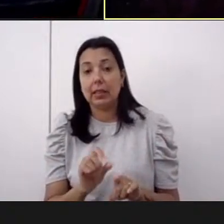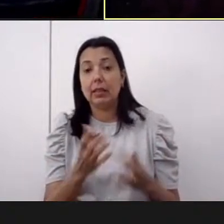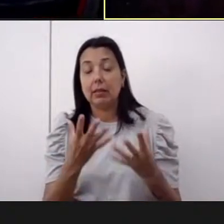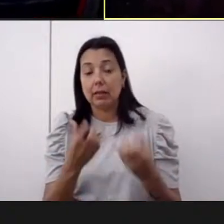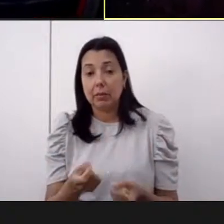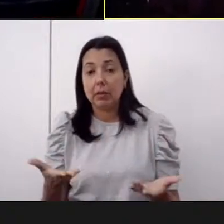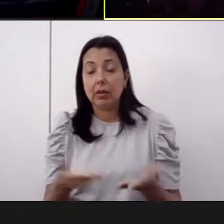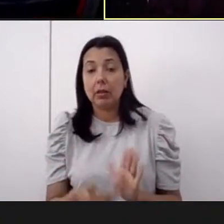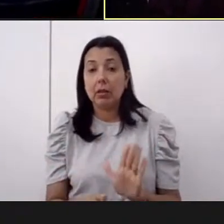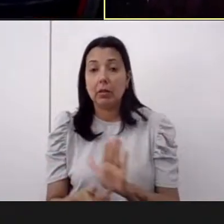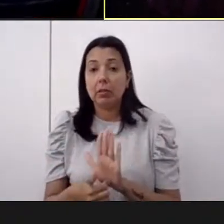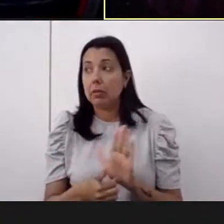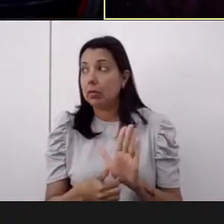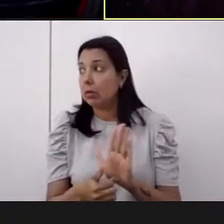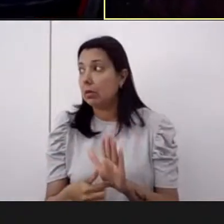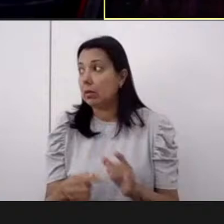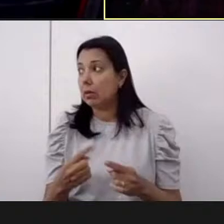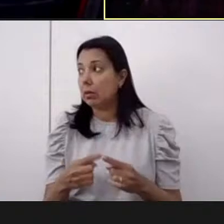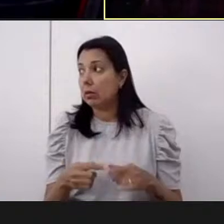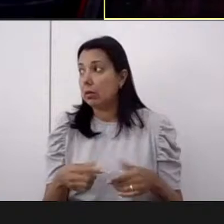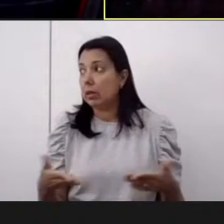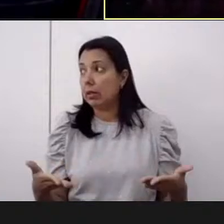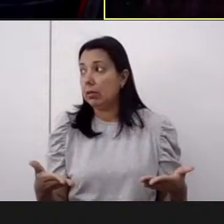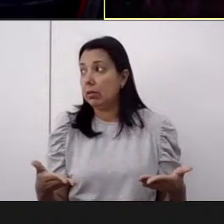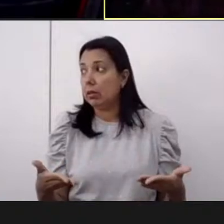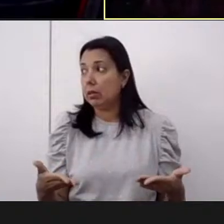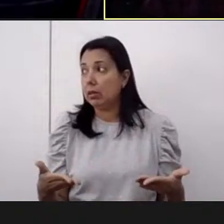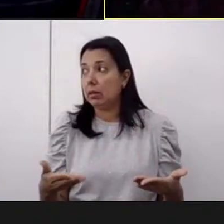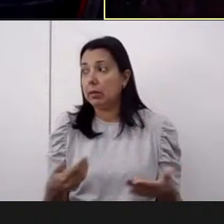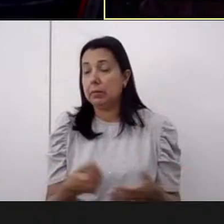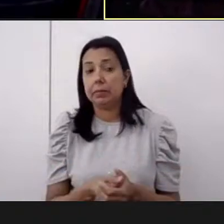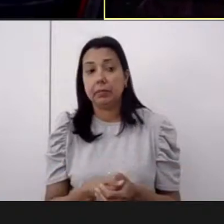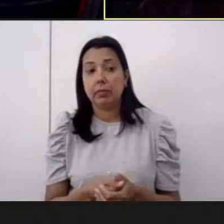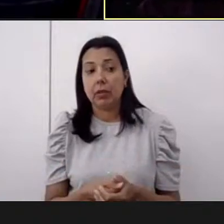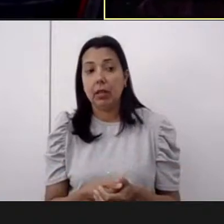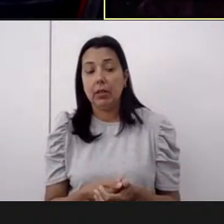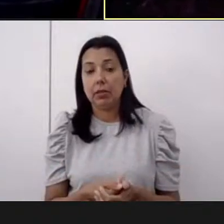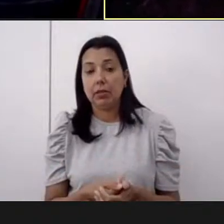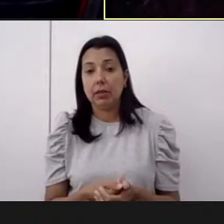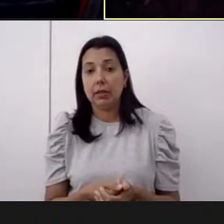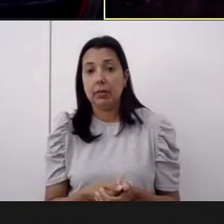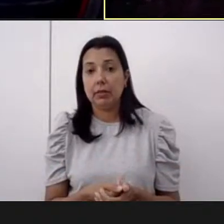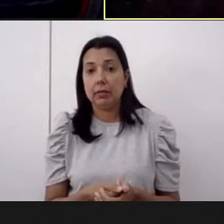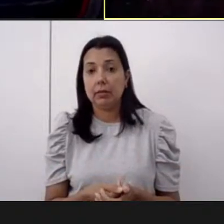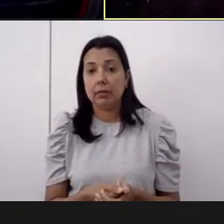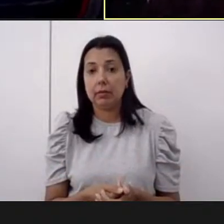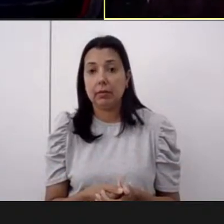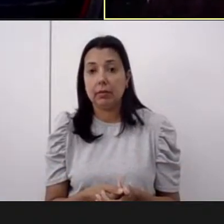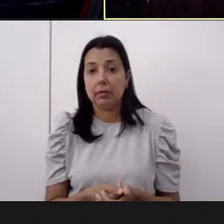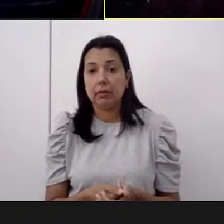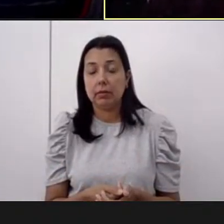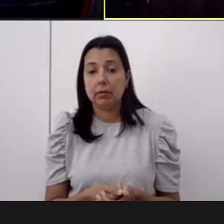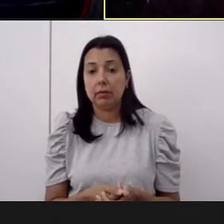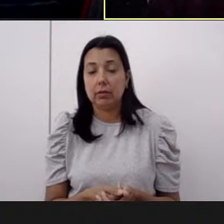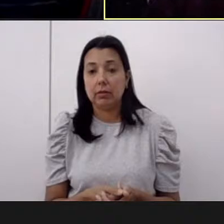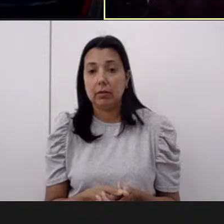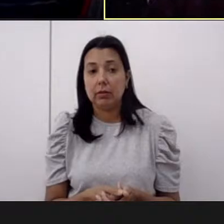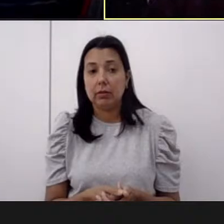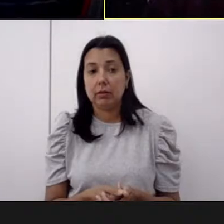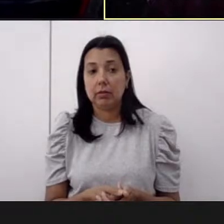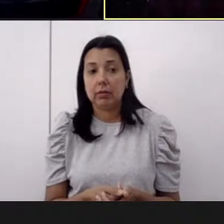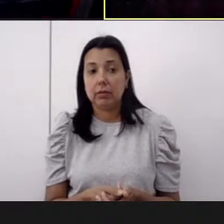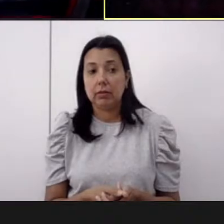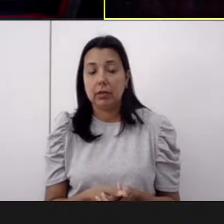The first one is even a question that came in French, and it's for Thierry. I think that you can